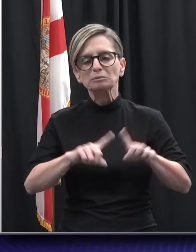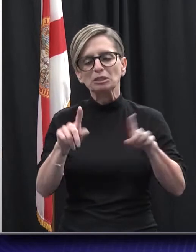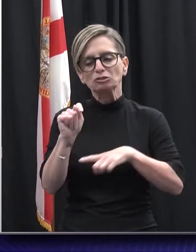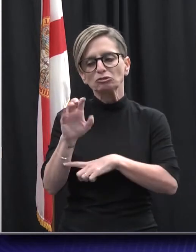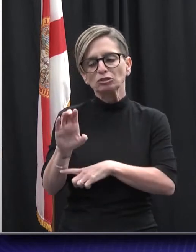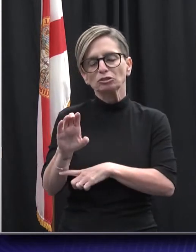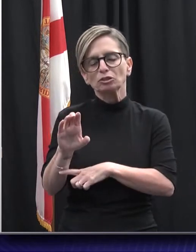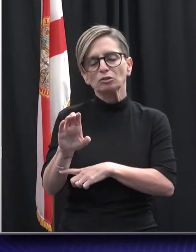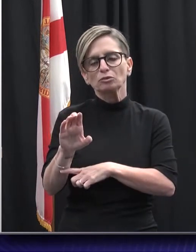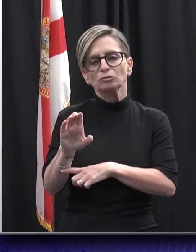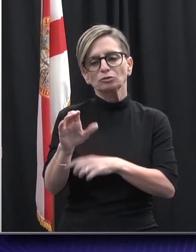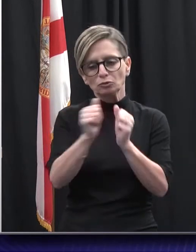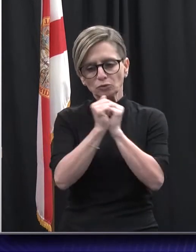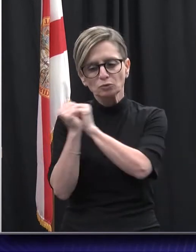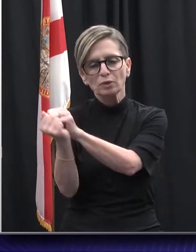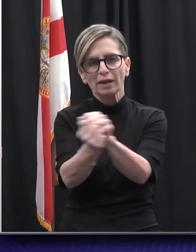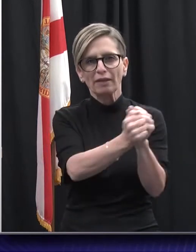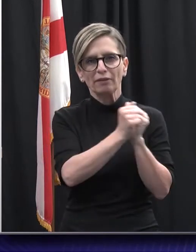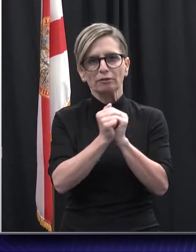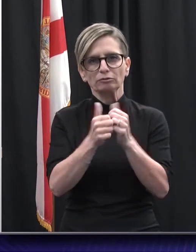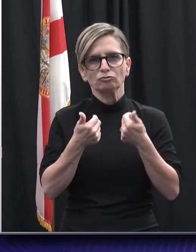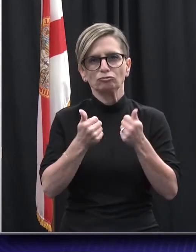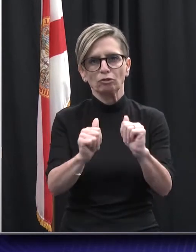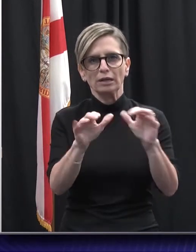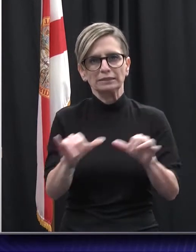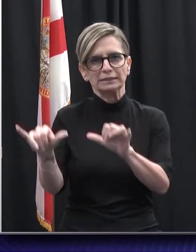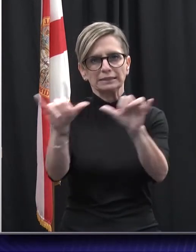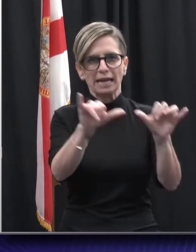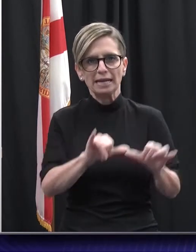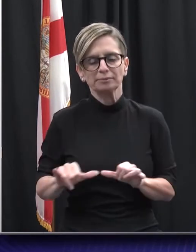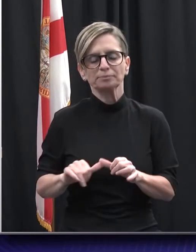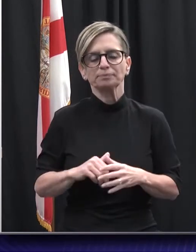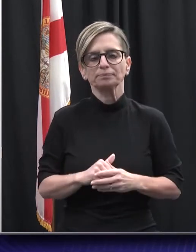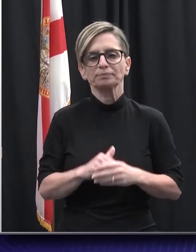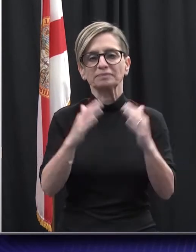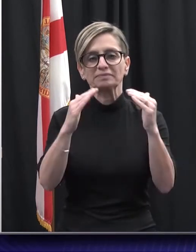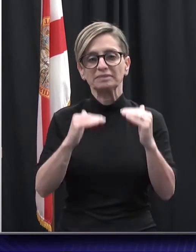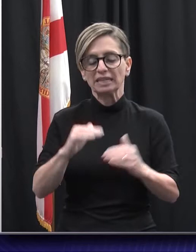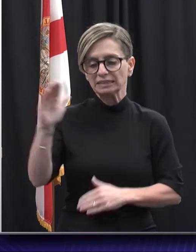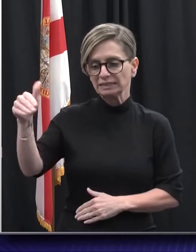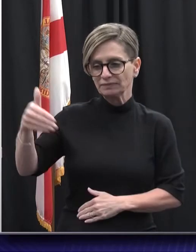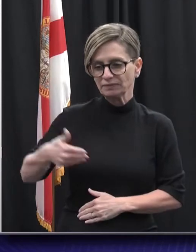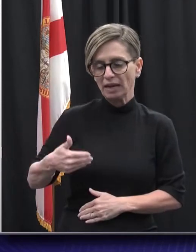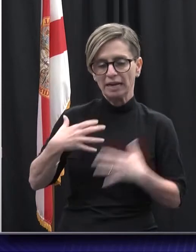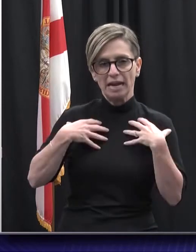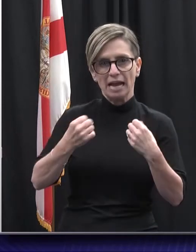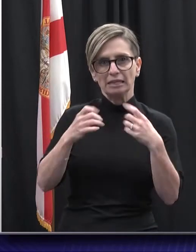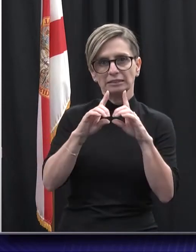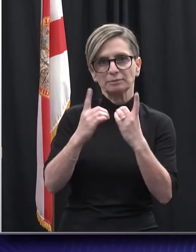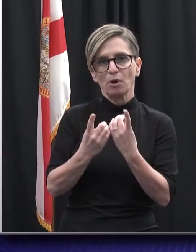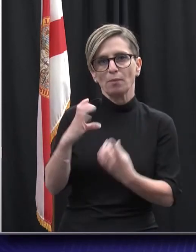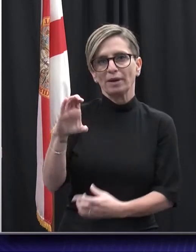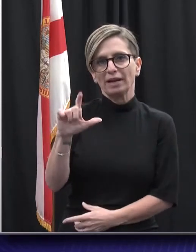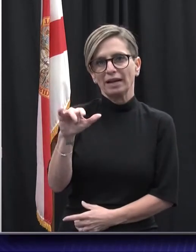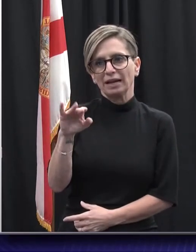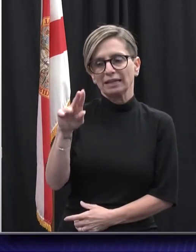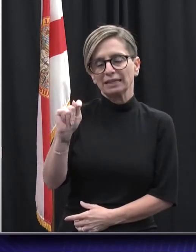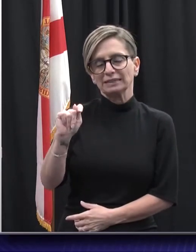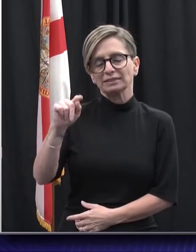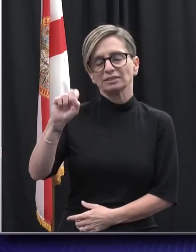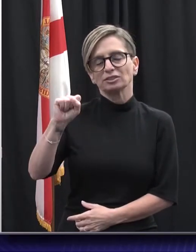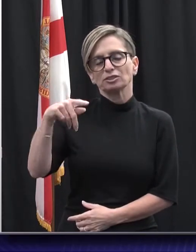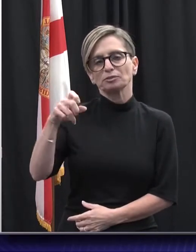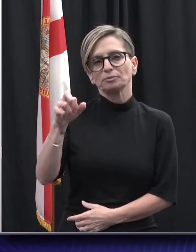as we can as we move forward. Next, I'd like to invite Clint Sperber up to give a Health Department update.